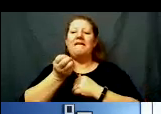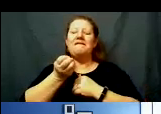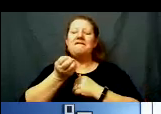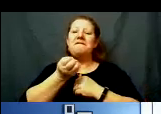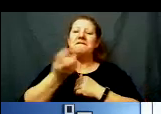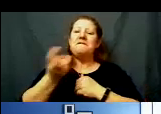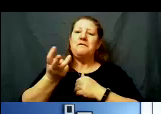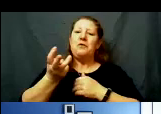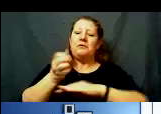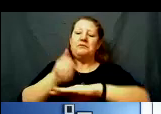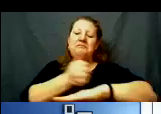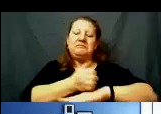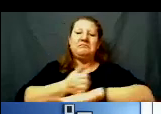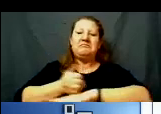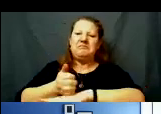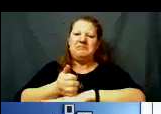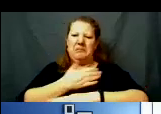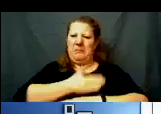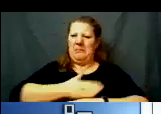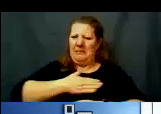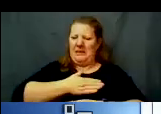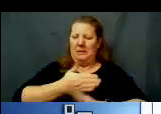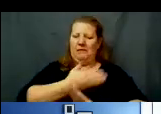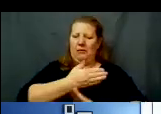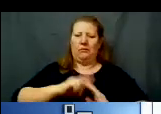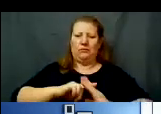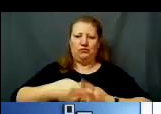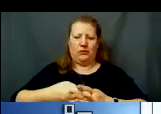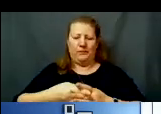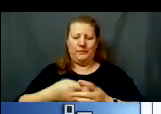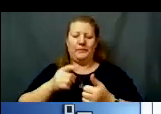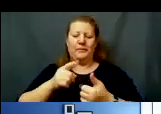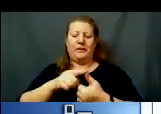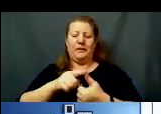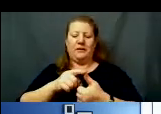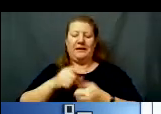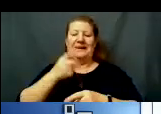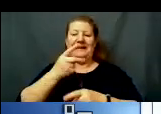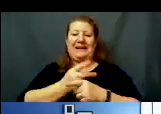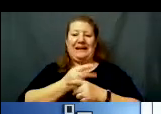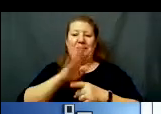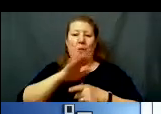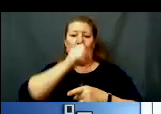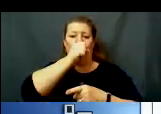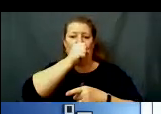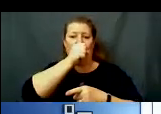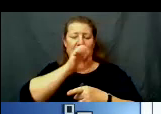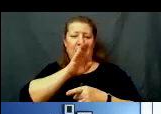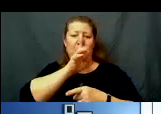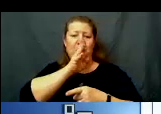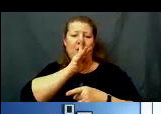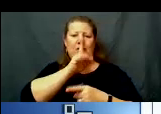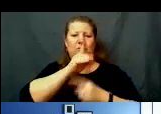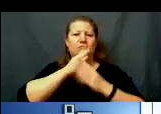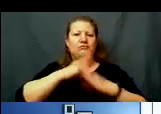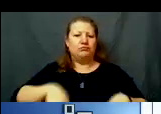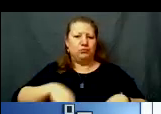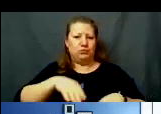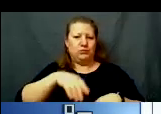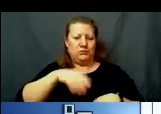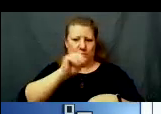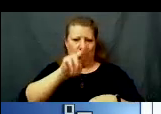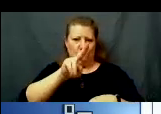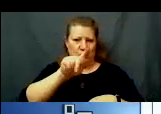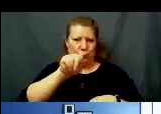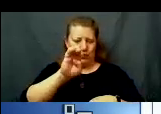items before we get started. Please do keep your microphones muted. And